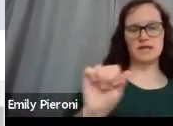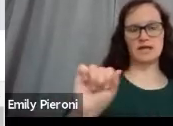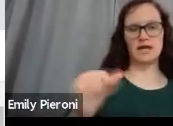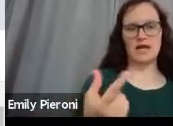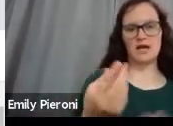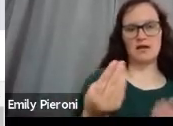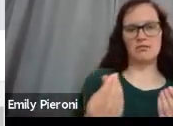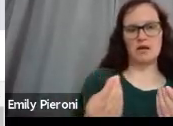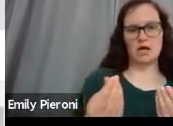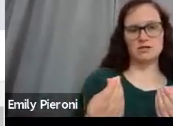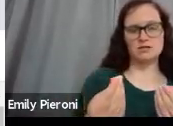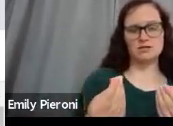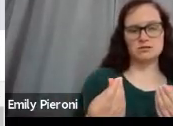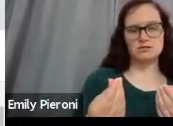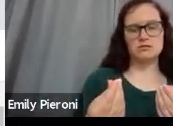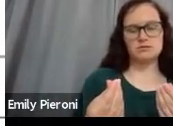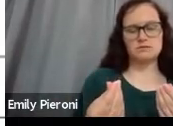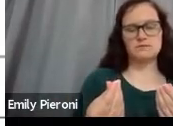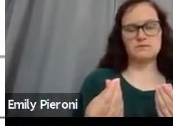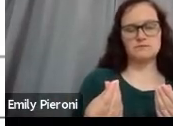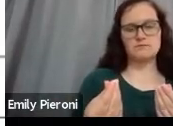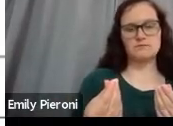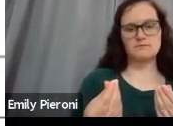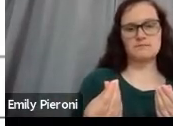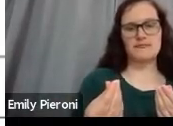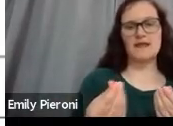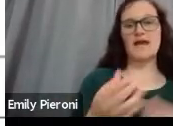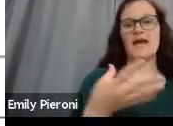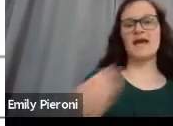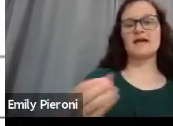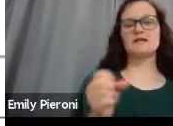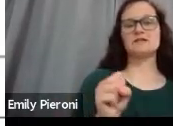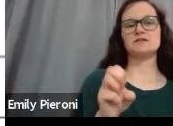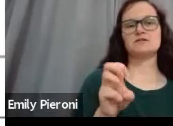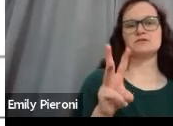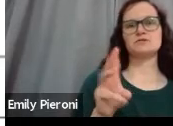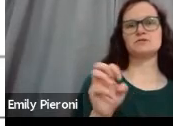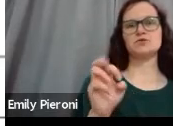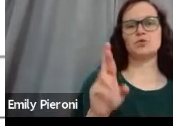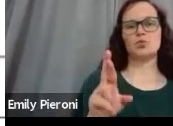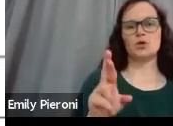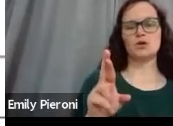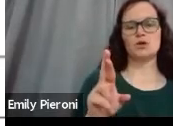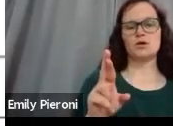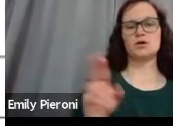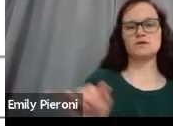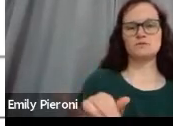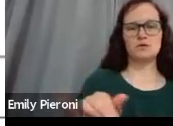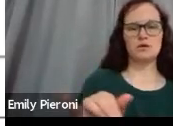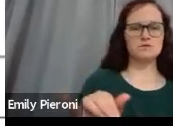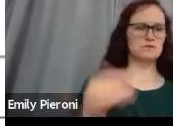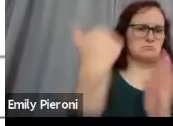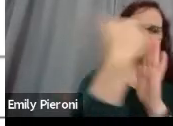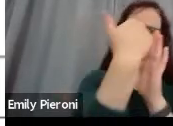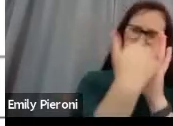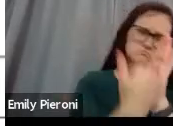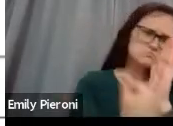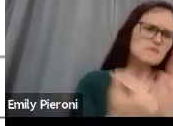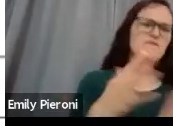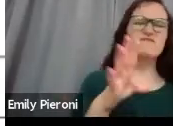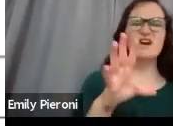amount of in-sewage sludge or biosolids. And so there's a whole list of these 503